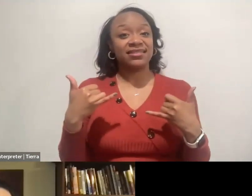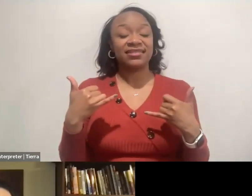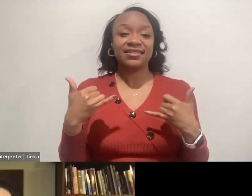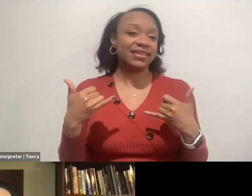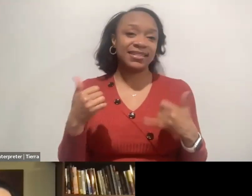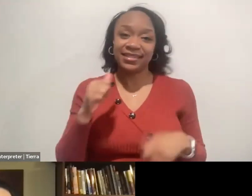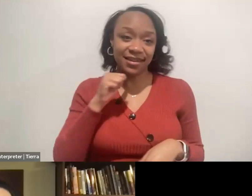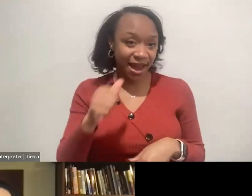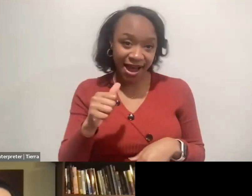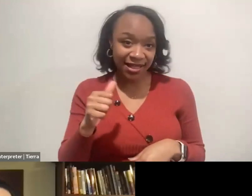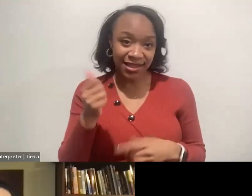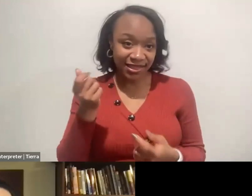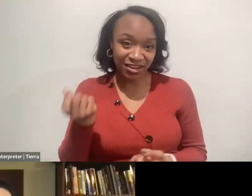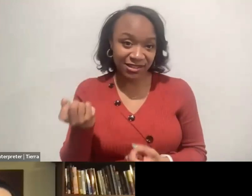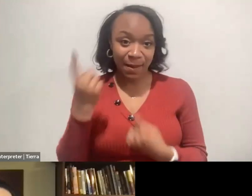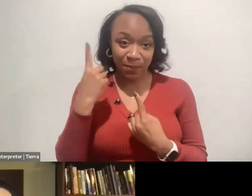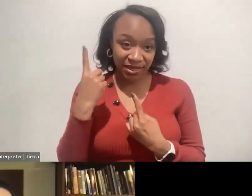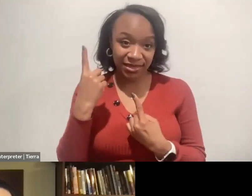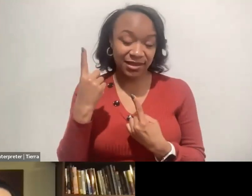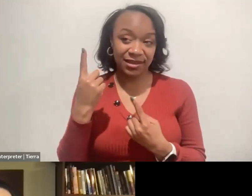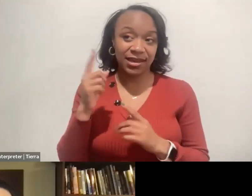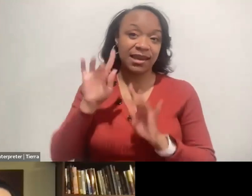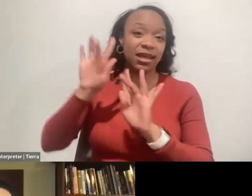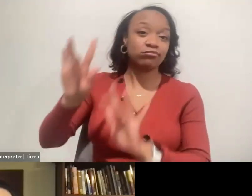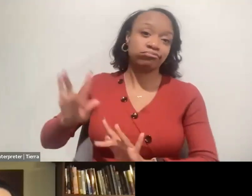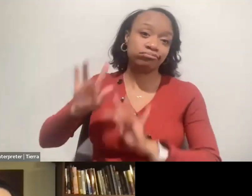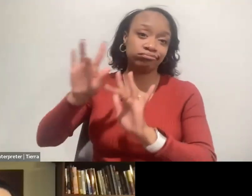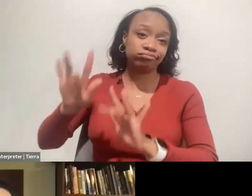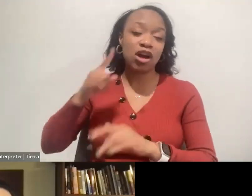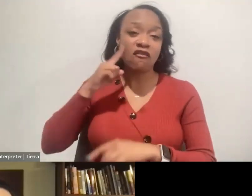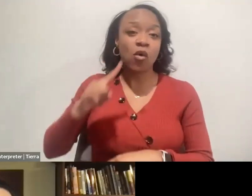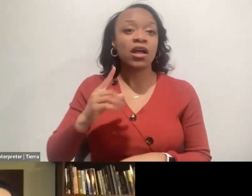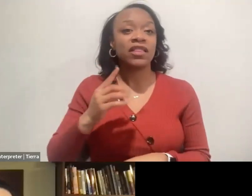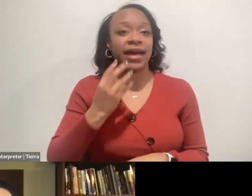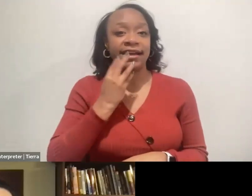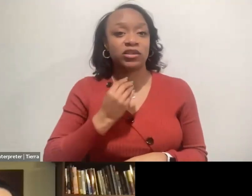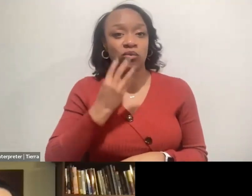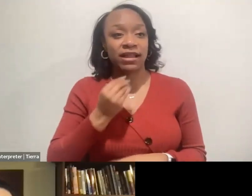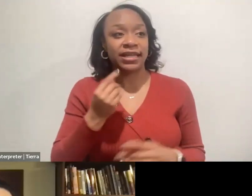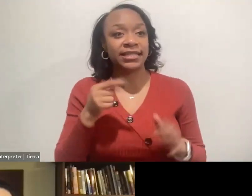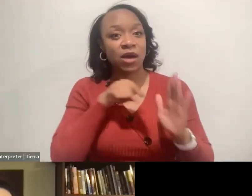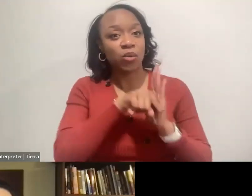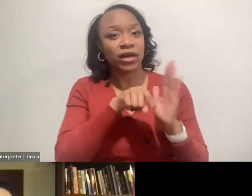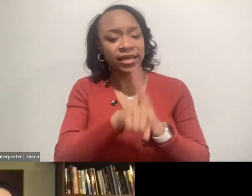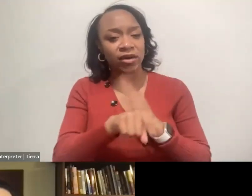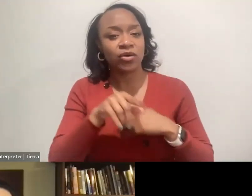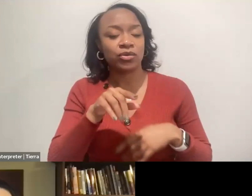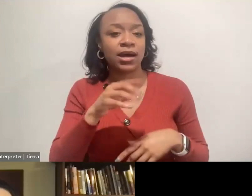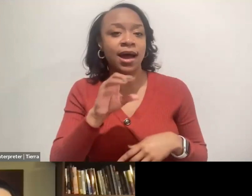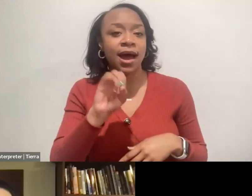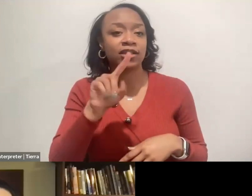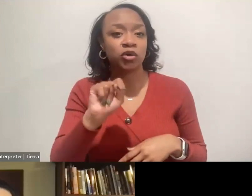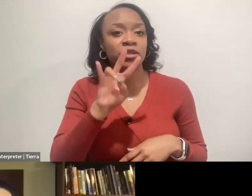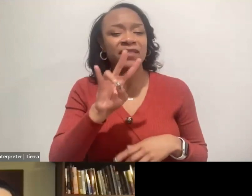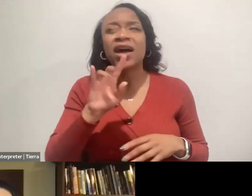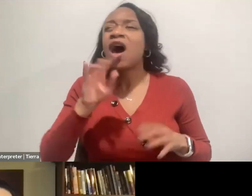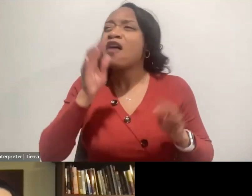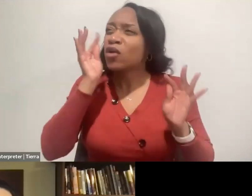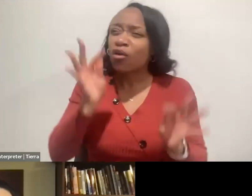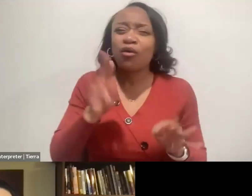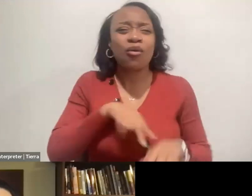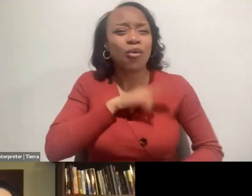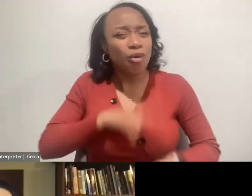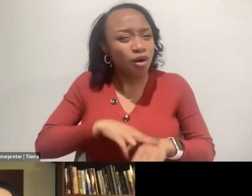that there is empathy towards the Israelis who were killed on October 7th. Of course, there should be complete